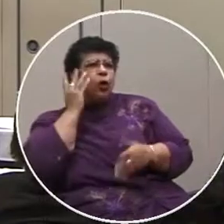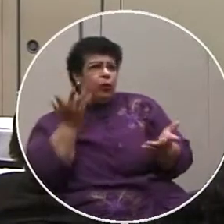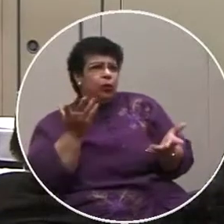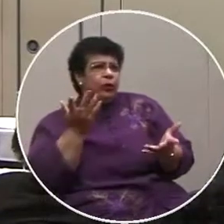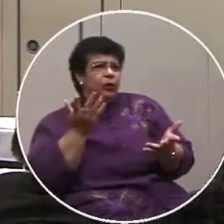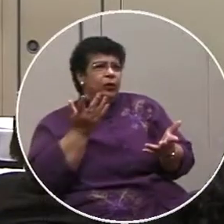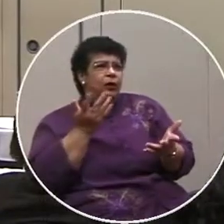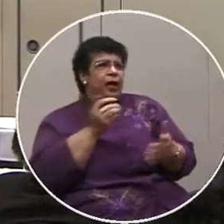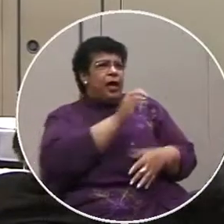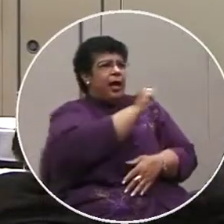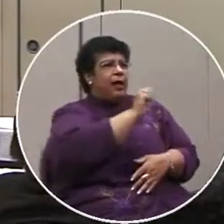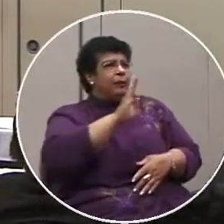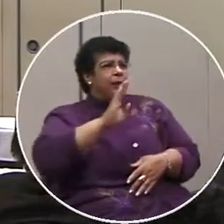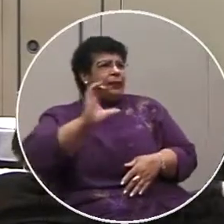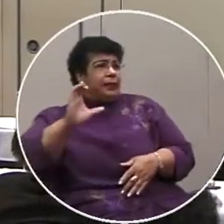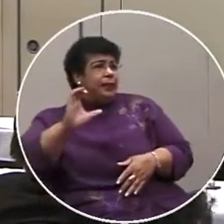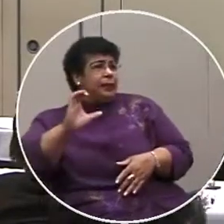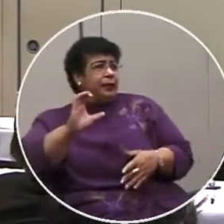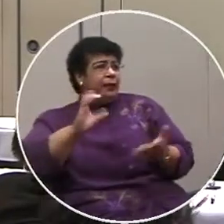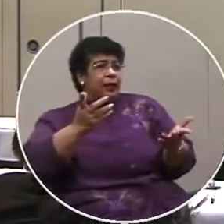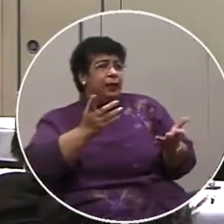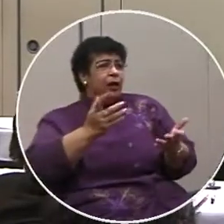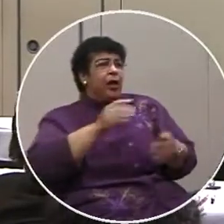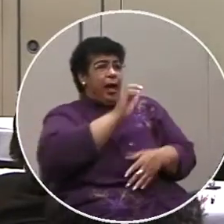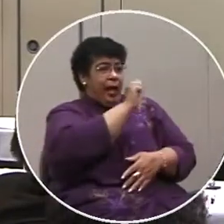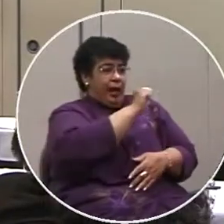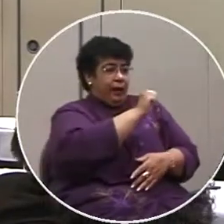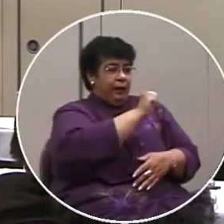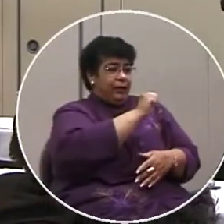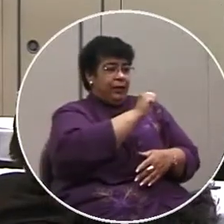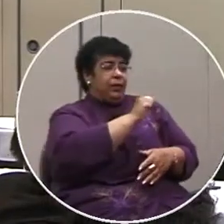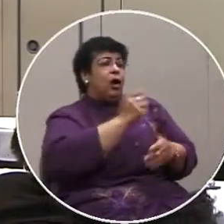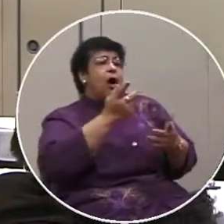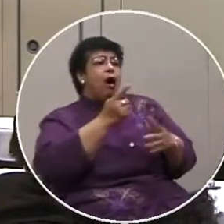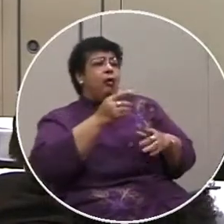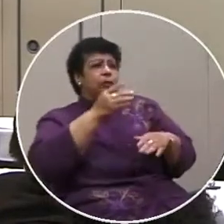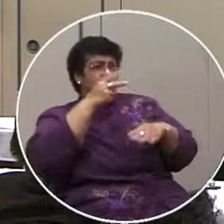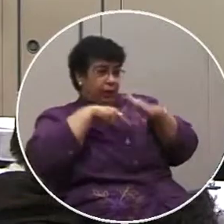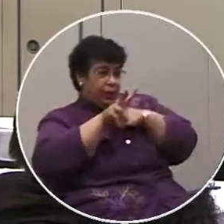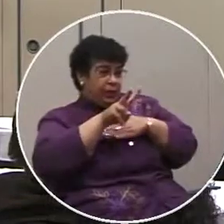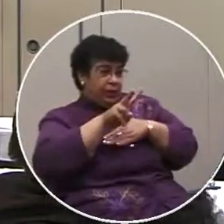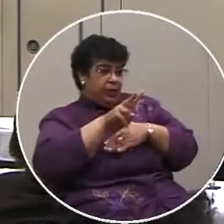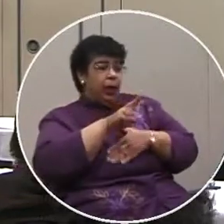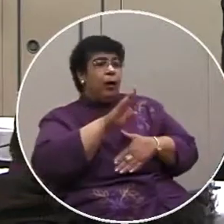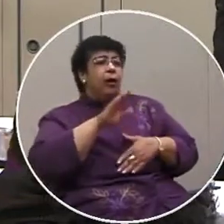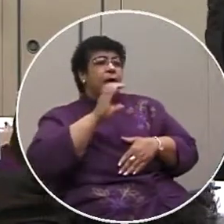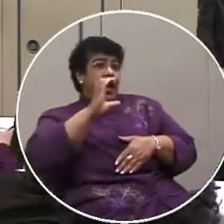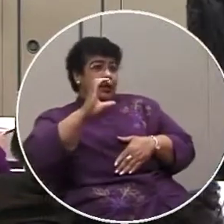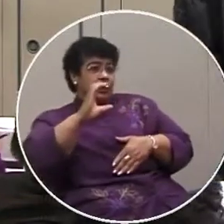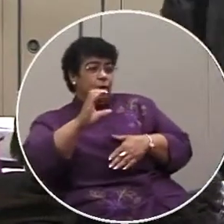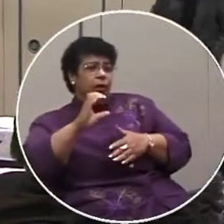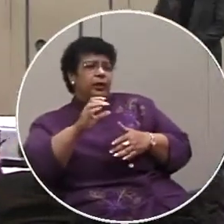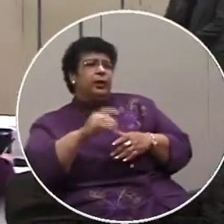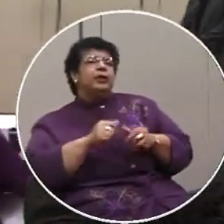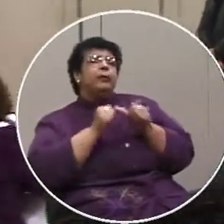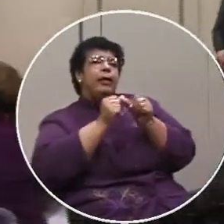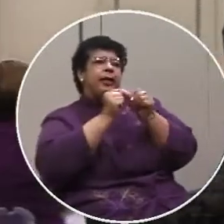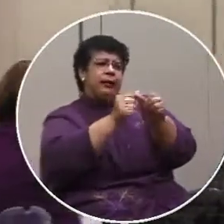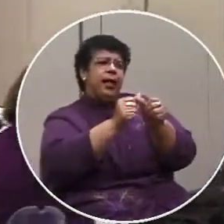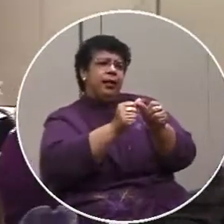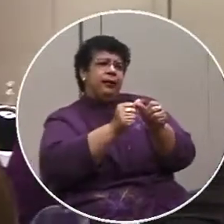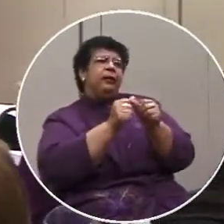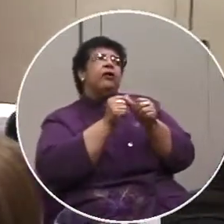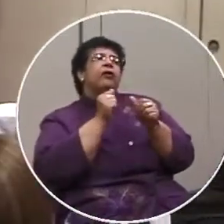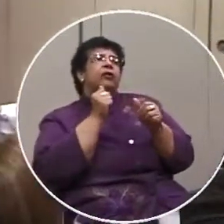Antecedent behavior and consequences. Antecedents are predictors. Consequences maintain the behavior. So we have an